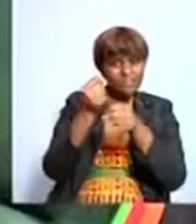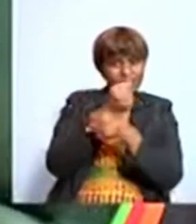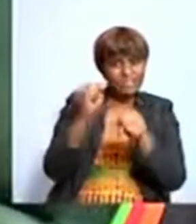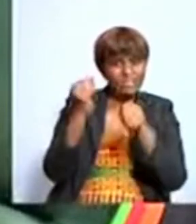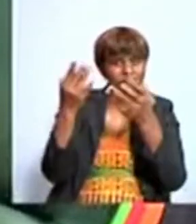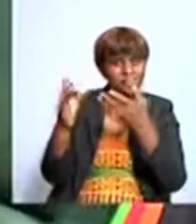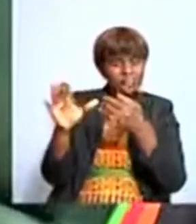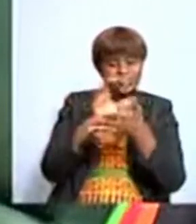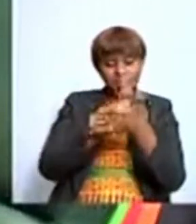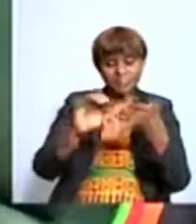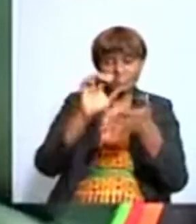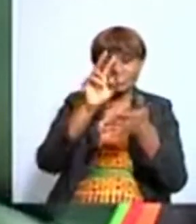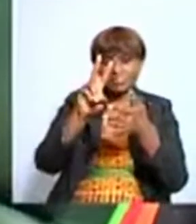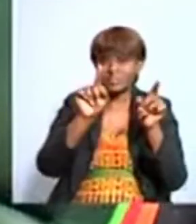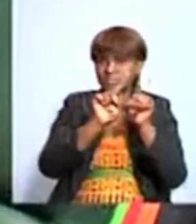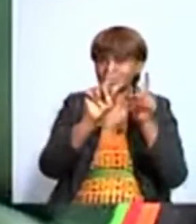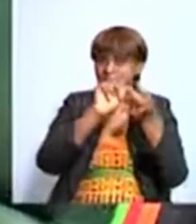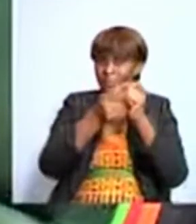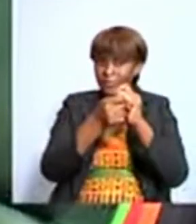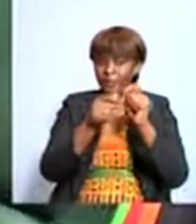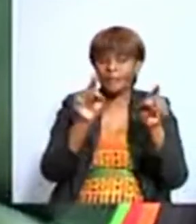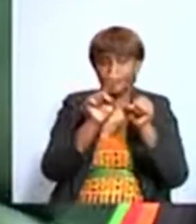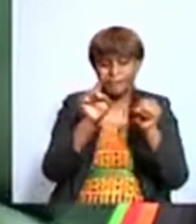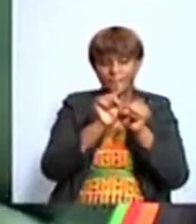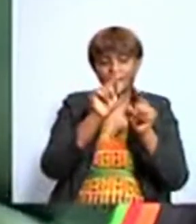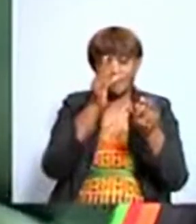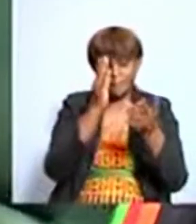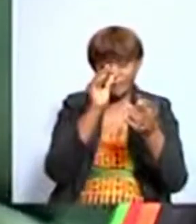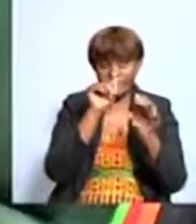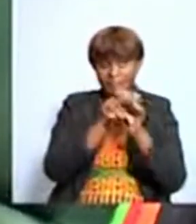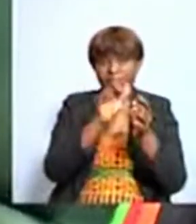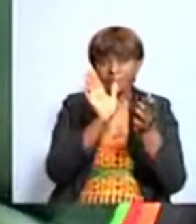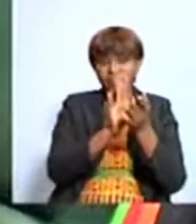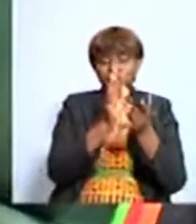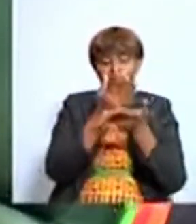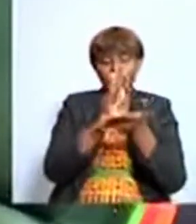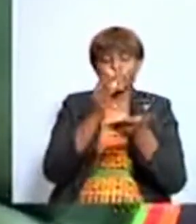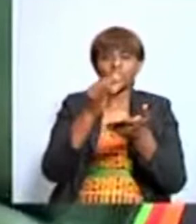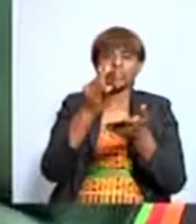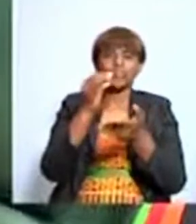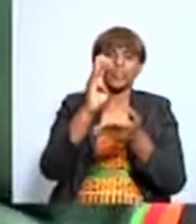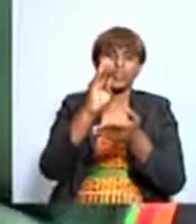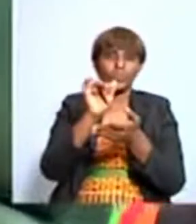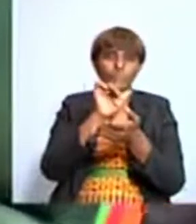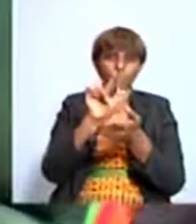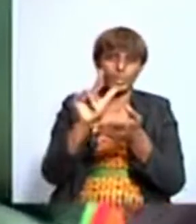affirmative. Clause 2 as amended is ordered to stand as part of the bill.